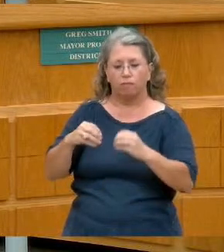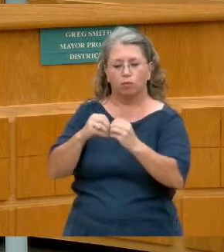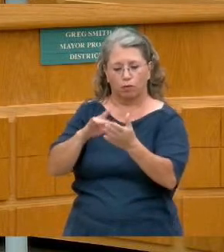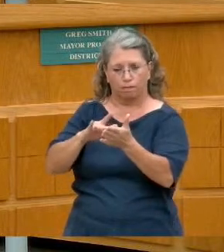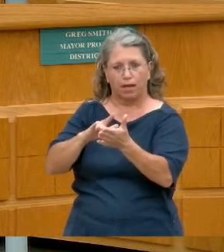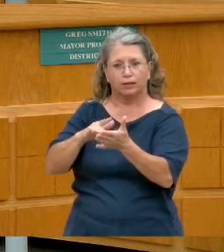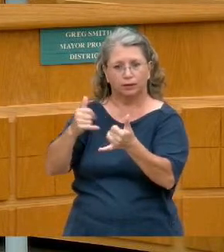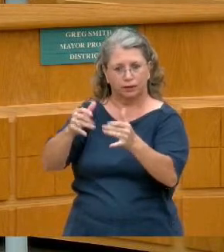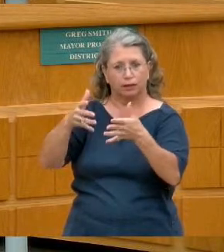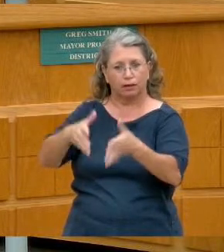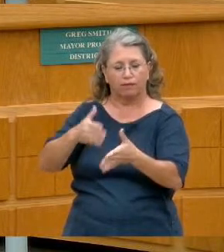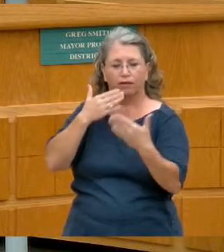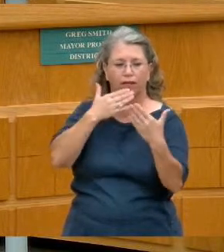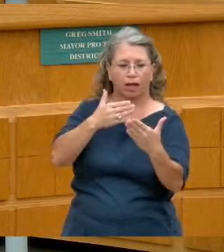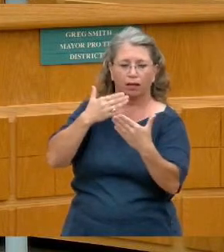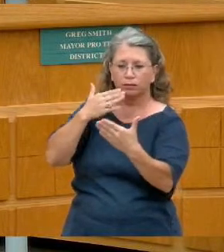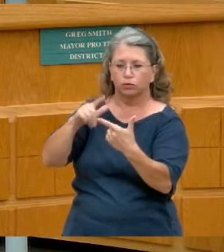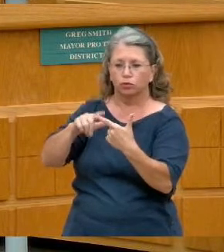to city and county officials.